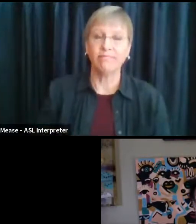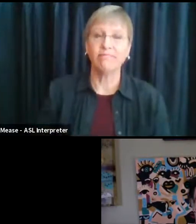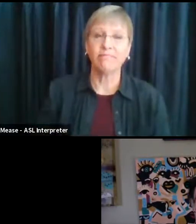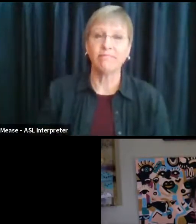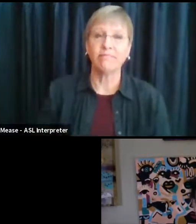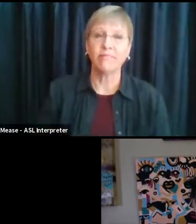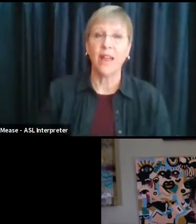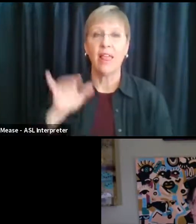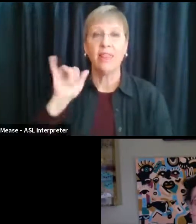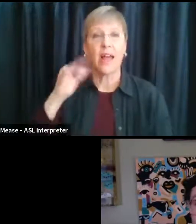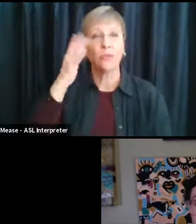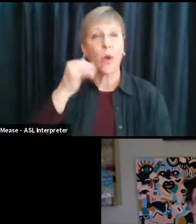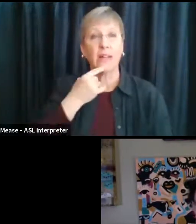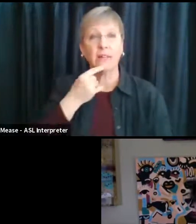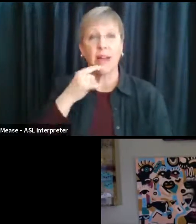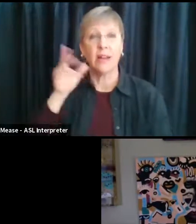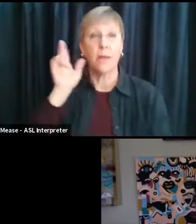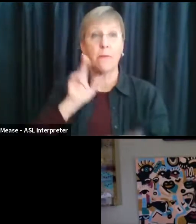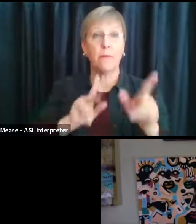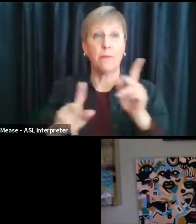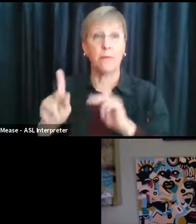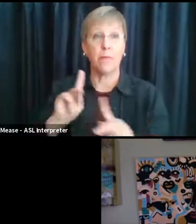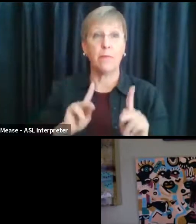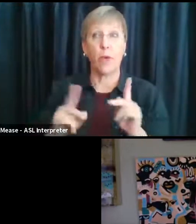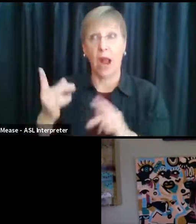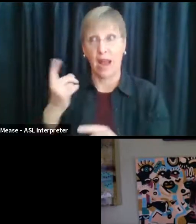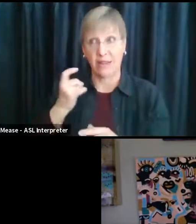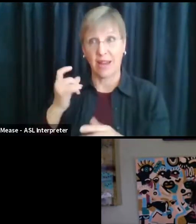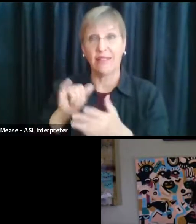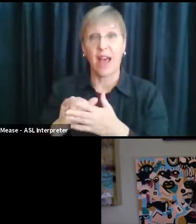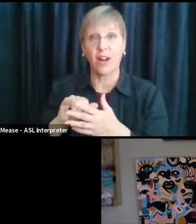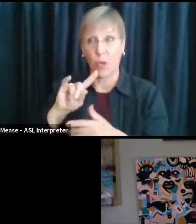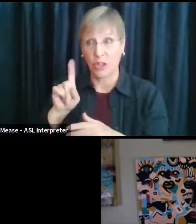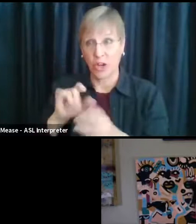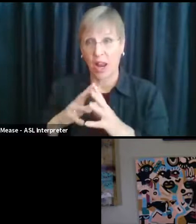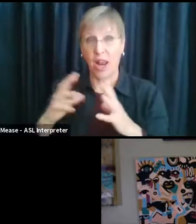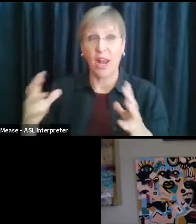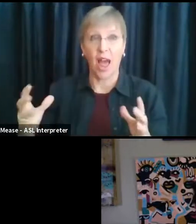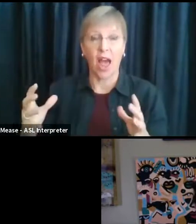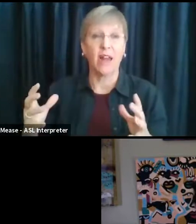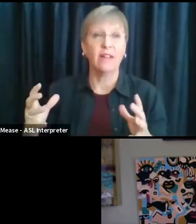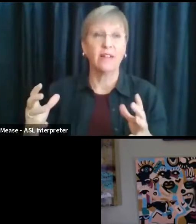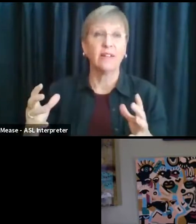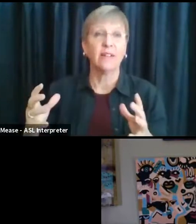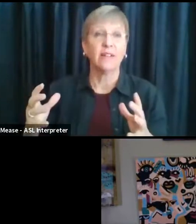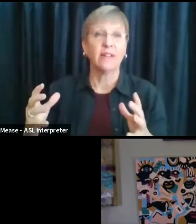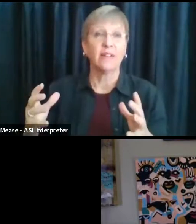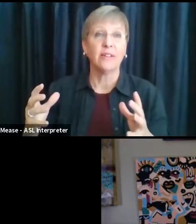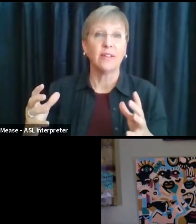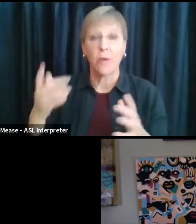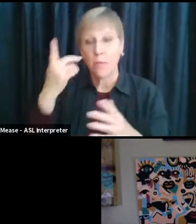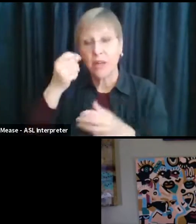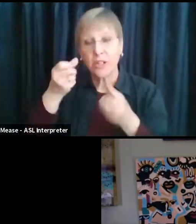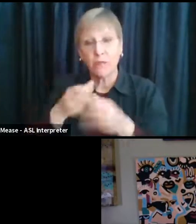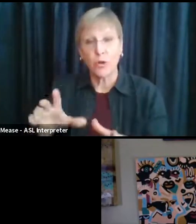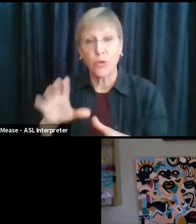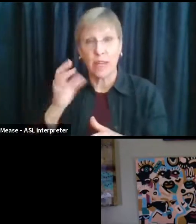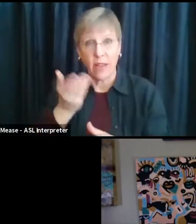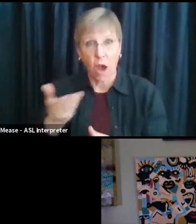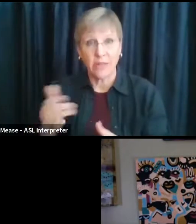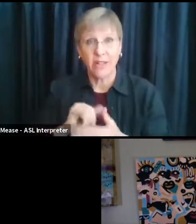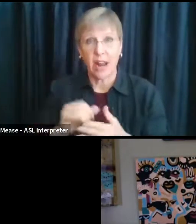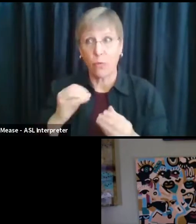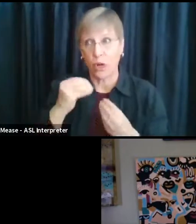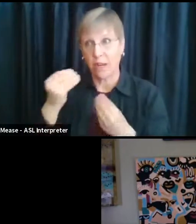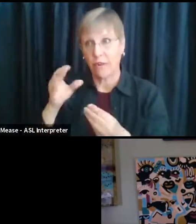that's why I said, people are asking it a lot because of the Congo-Kinshasa losing the object that had been given back